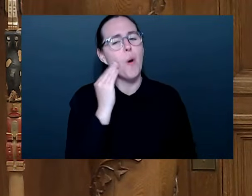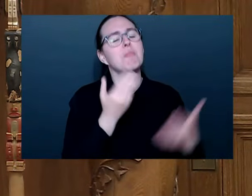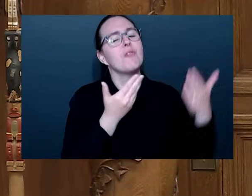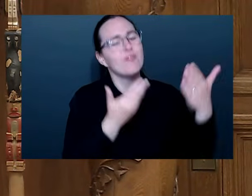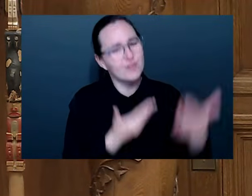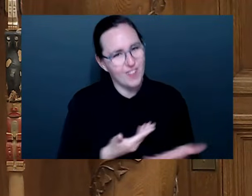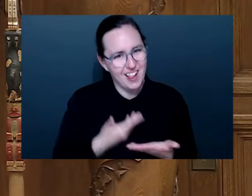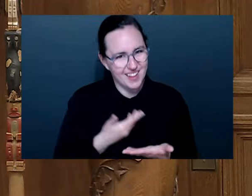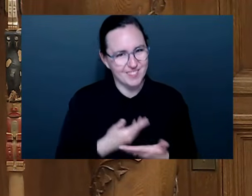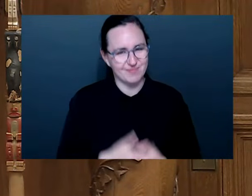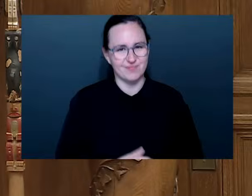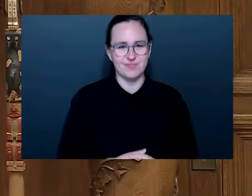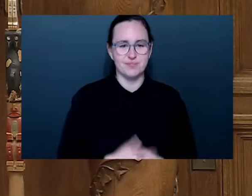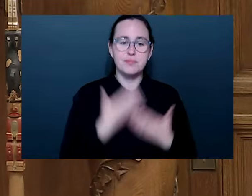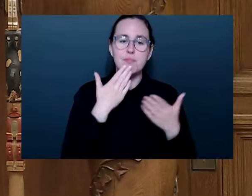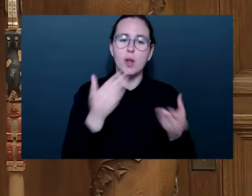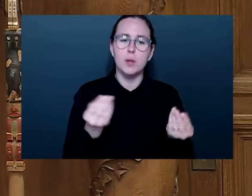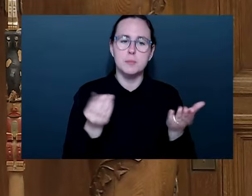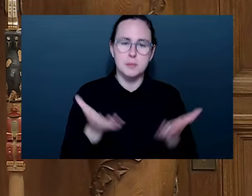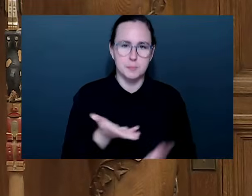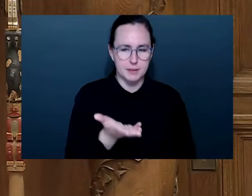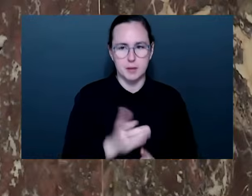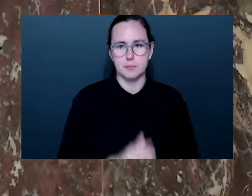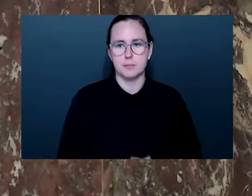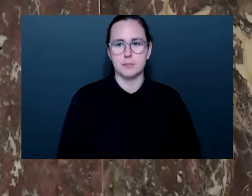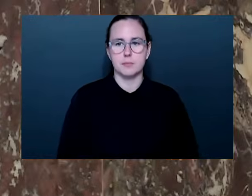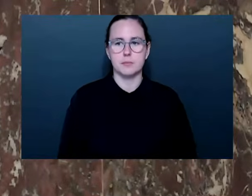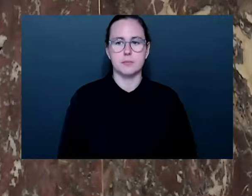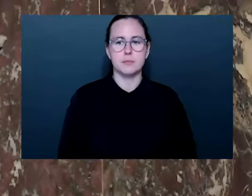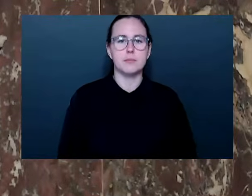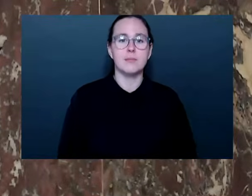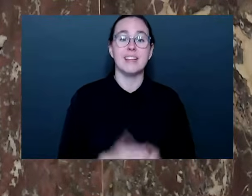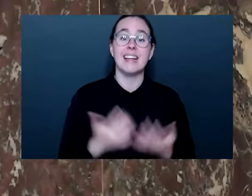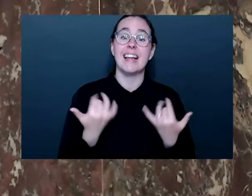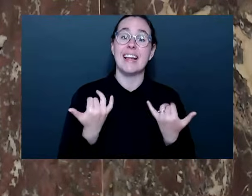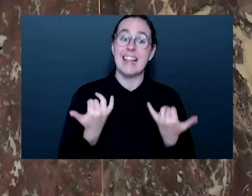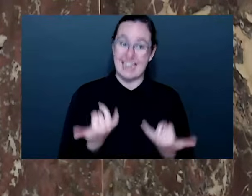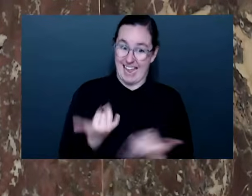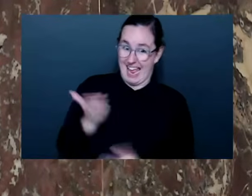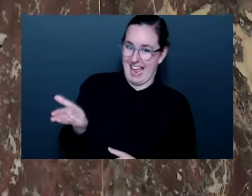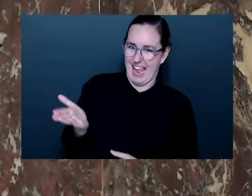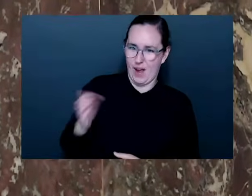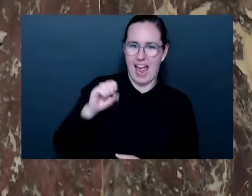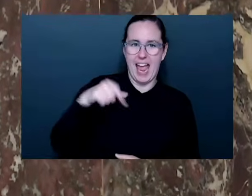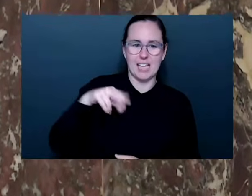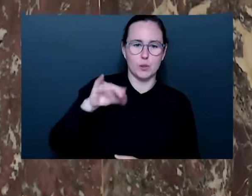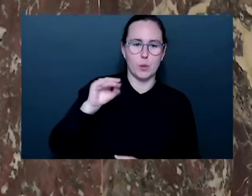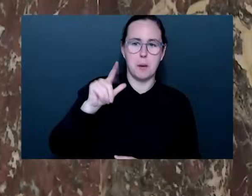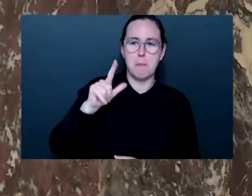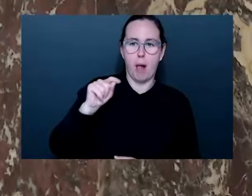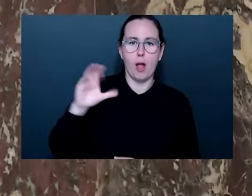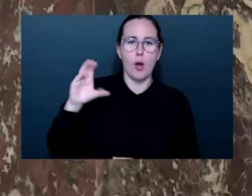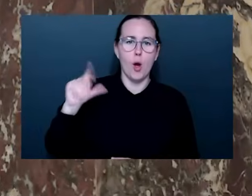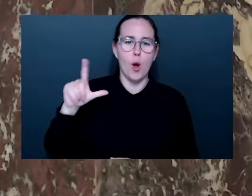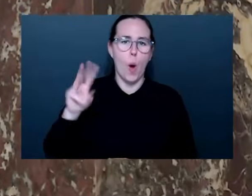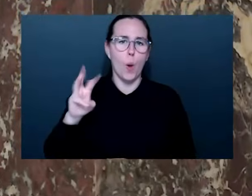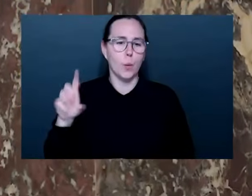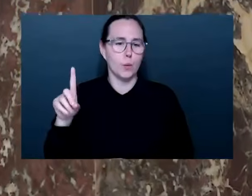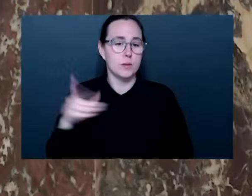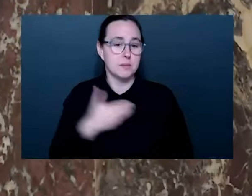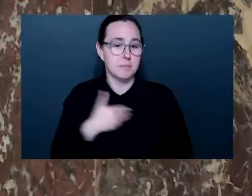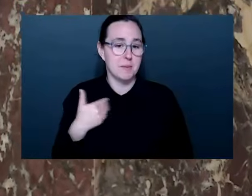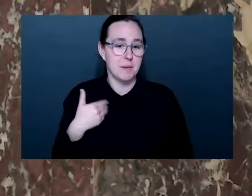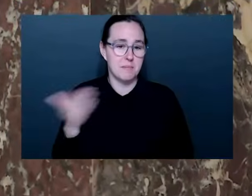Member for Esquimalt Colwood. Thank you, Mr. Speaker. This past Sunday, my colleagues and I were honored to be hosted by Rear